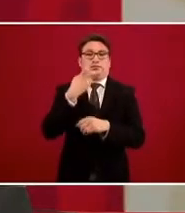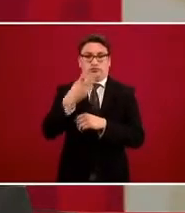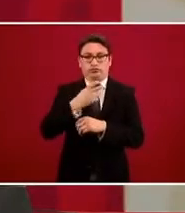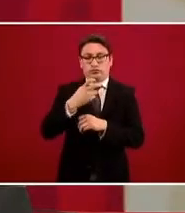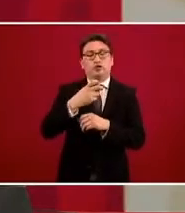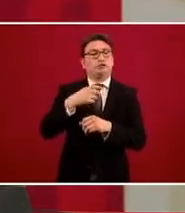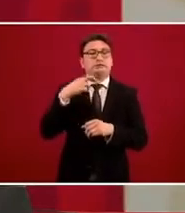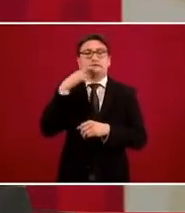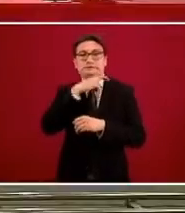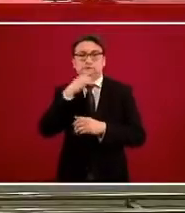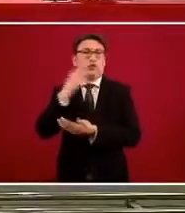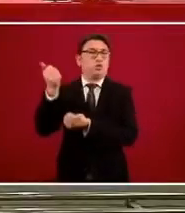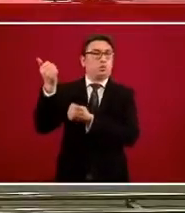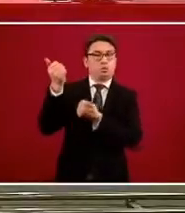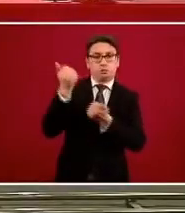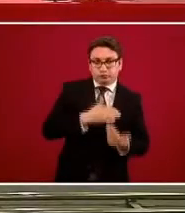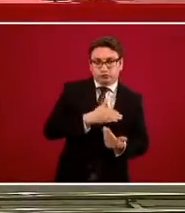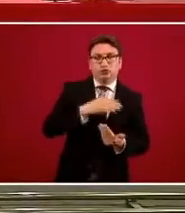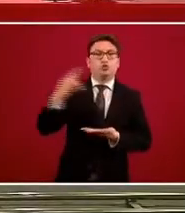cooperation bridge.